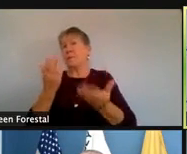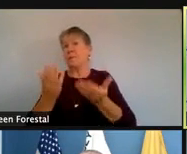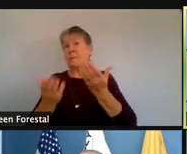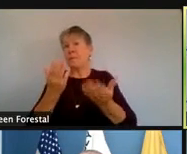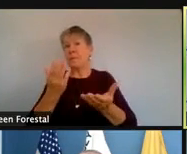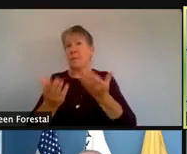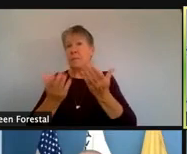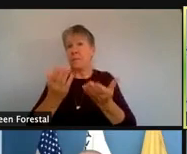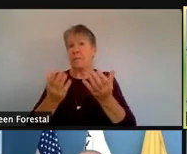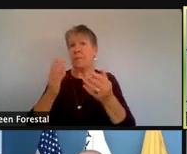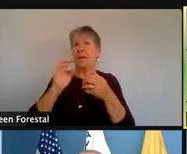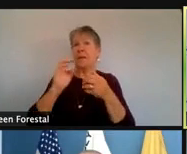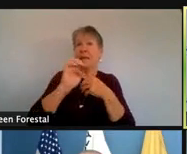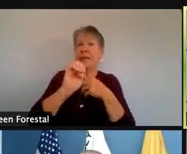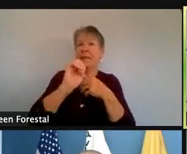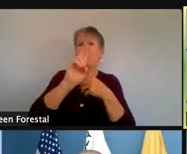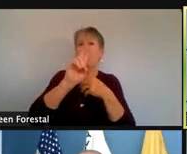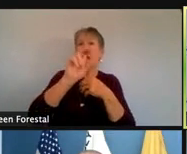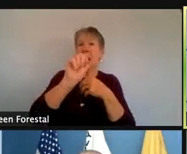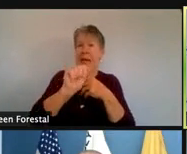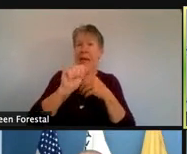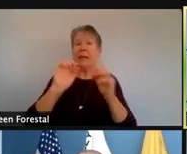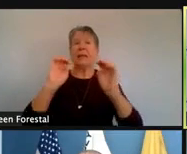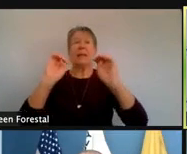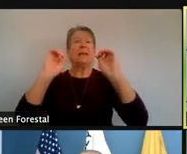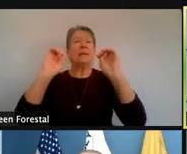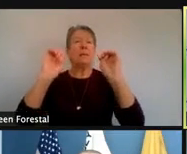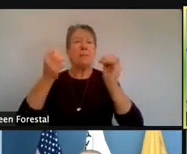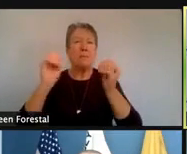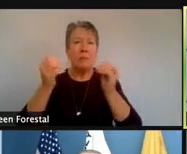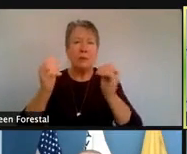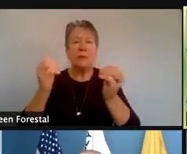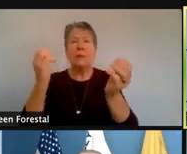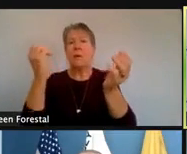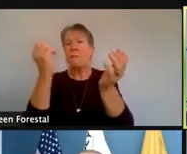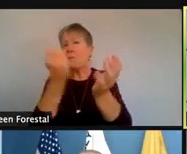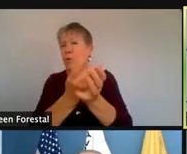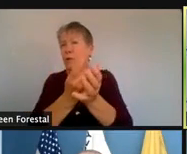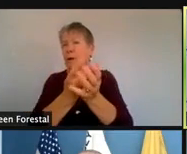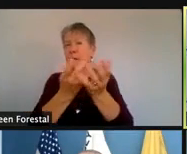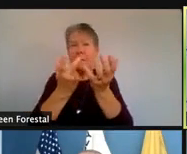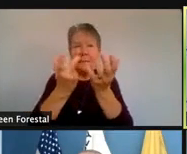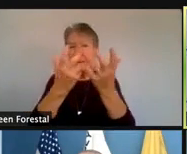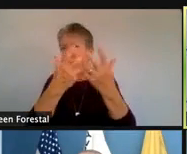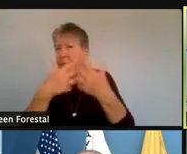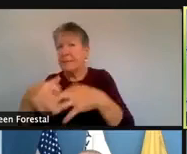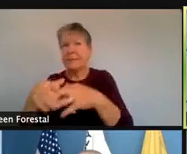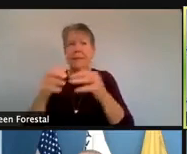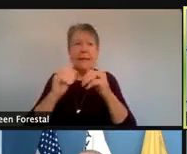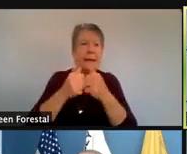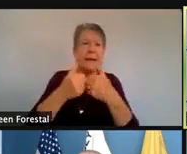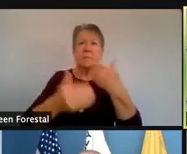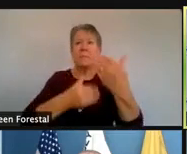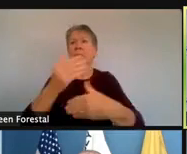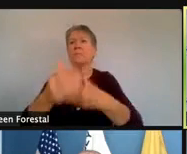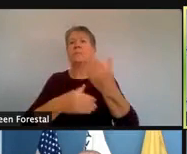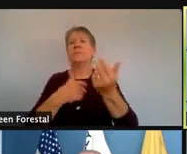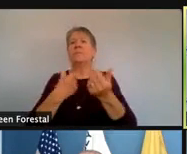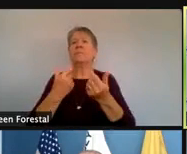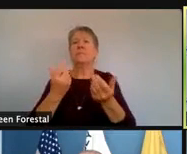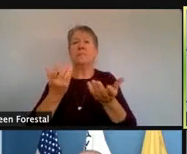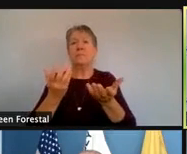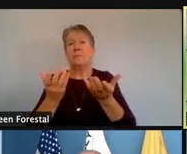first quarter of next year. And here's what is likely. The federal government is likely to provide a limited